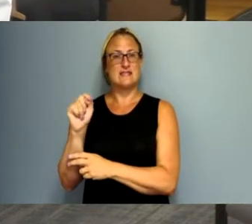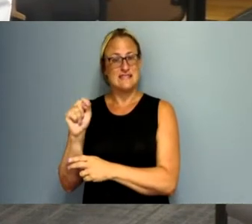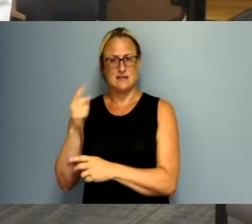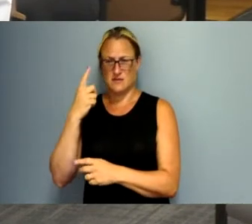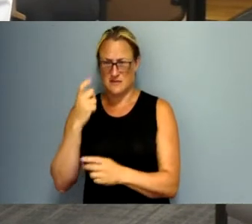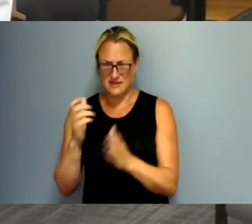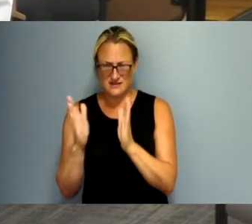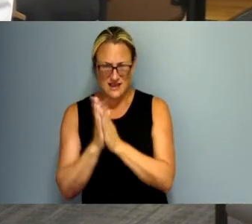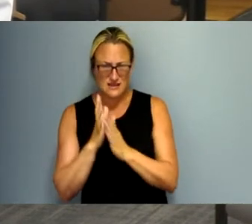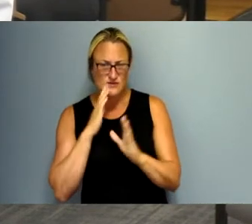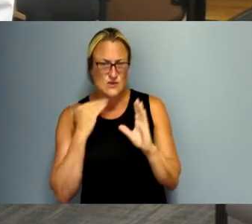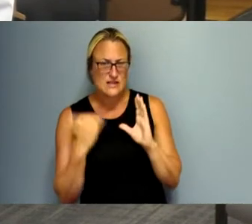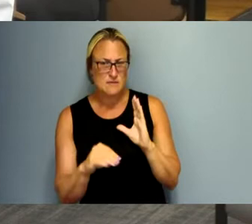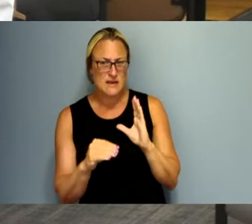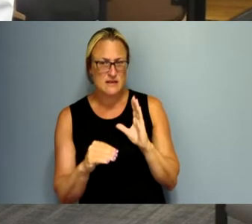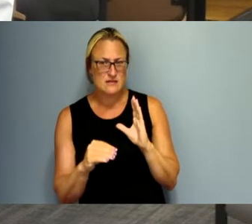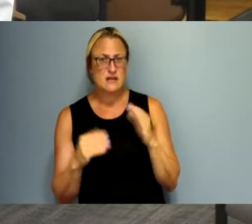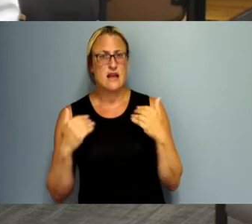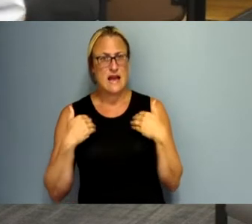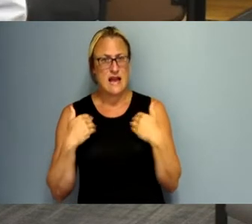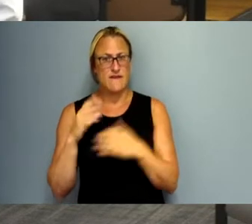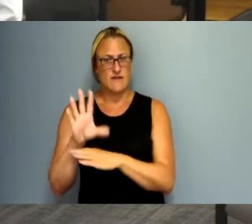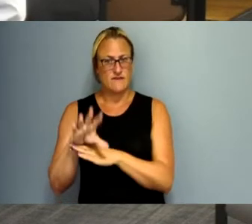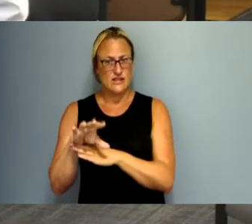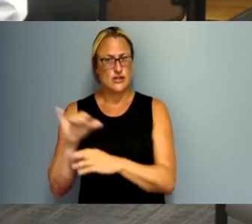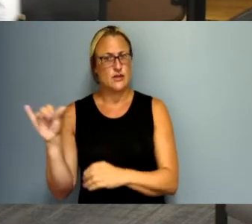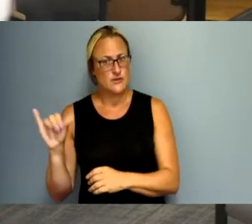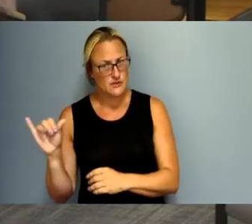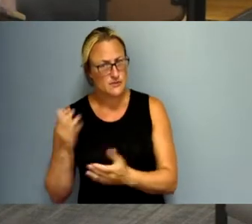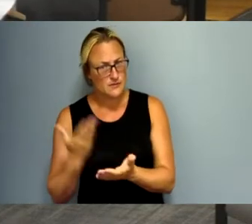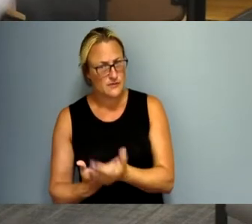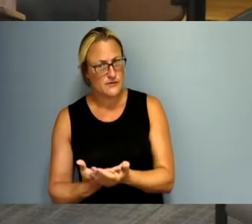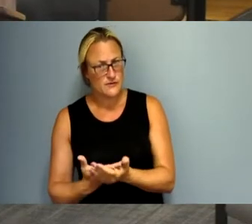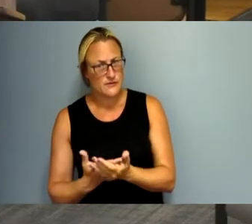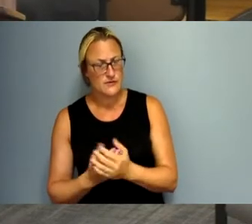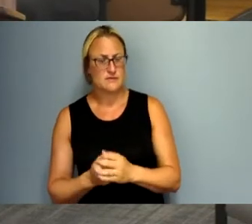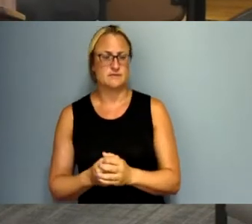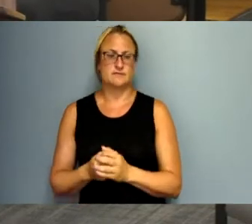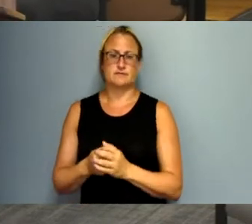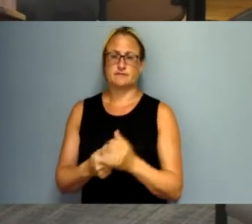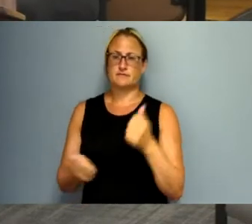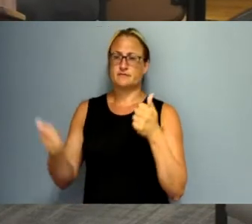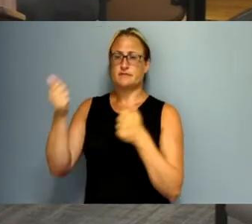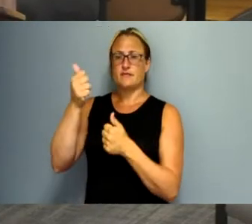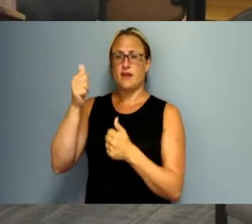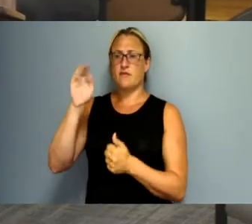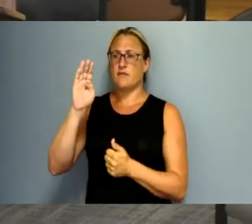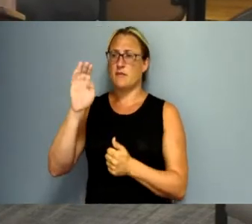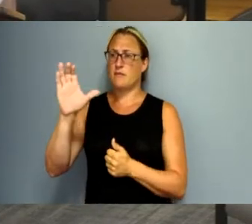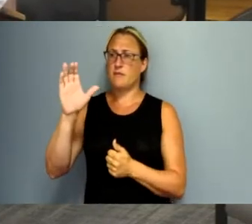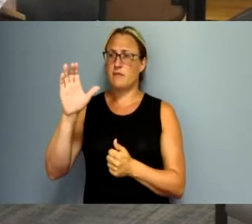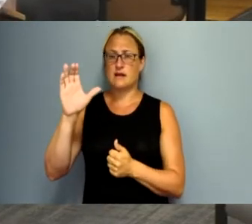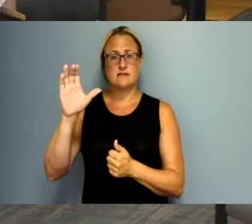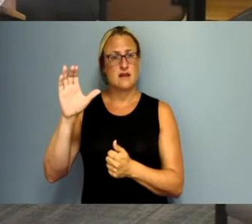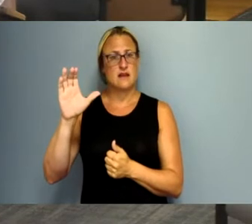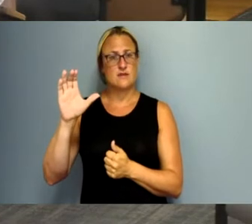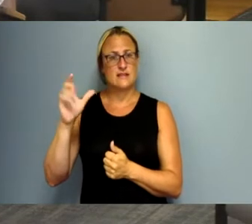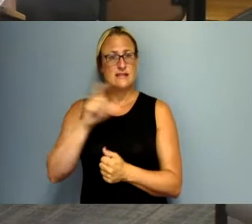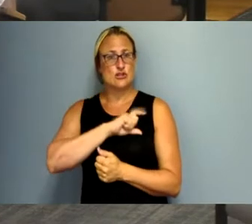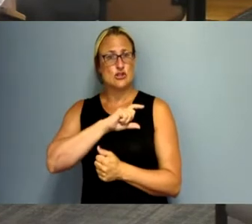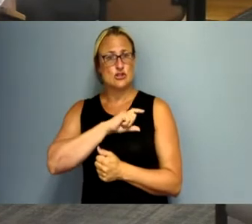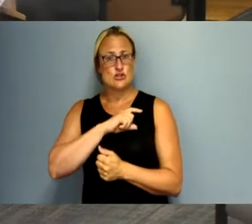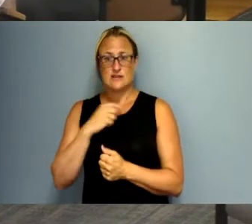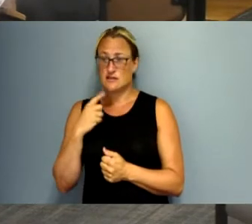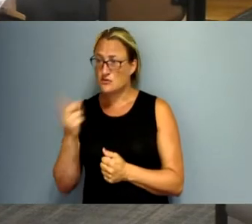emails. That's on videotape also. The head of Bucks County Security told them to stop